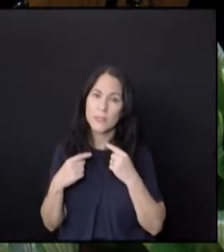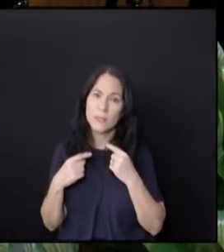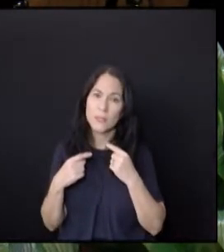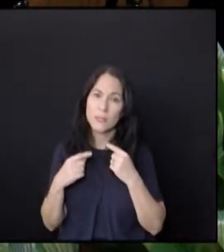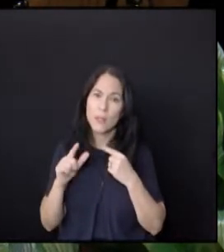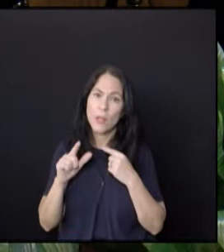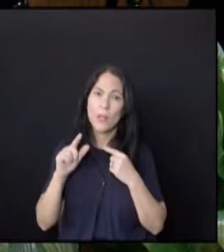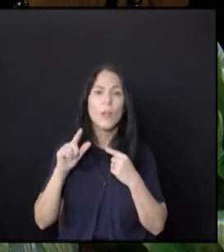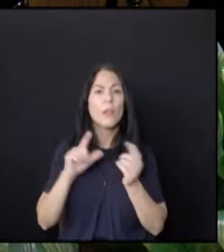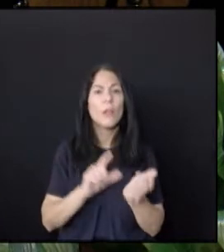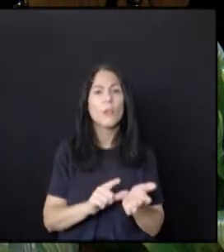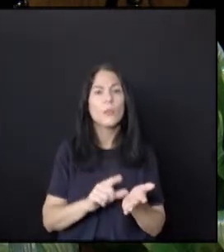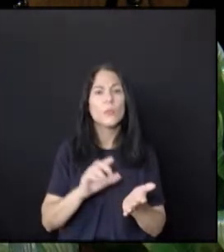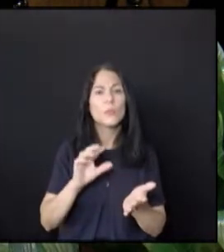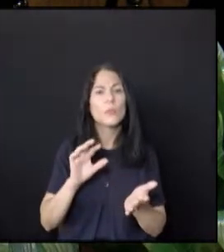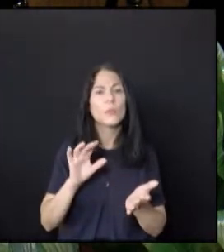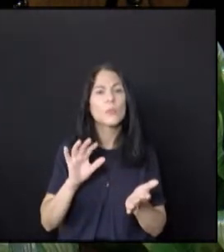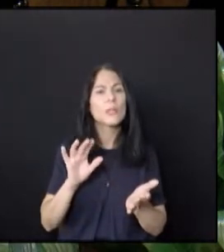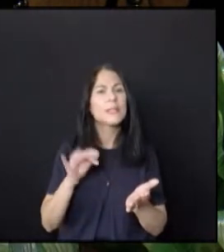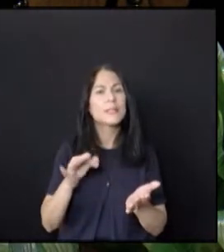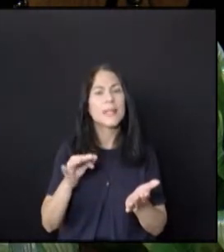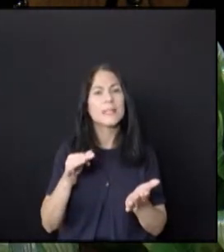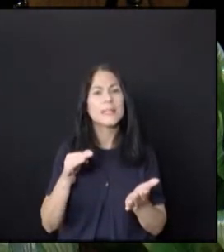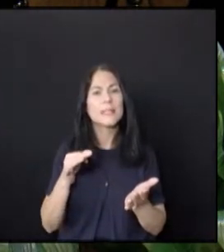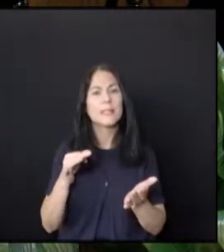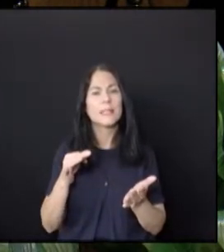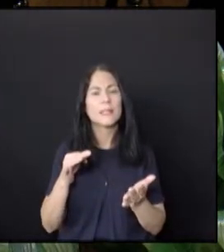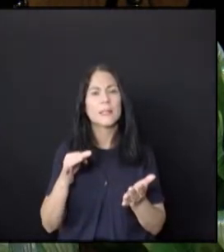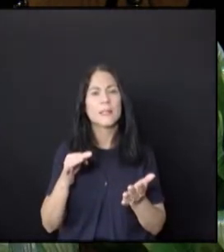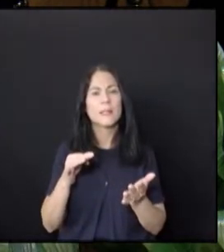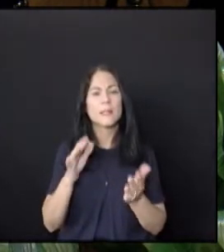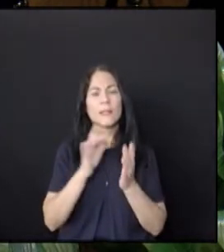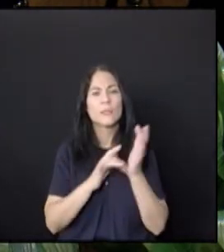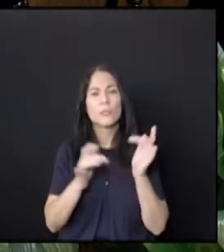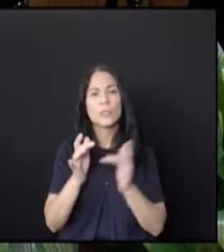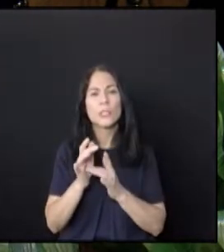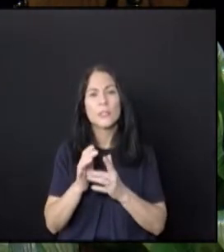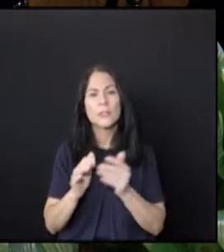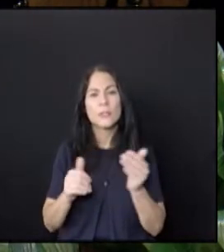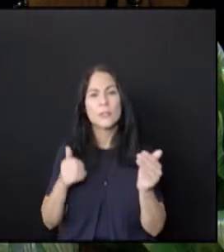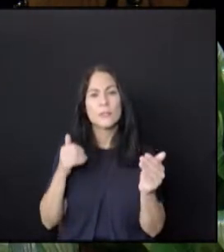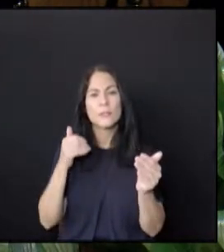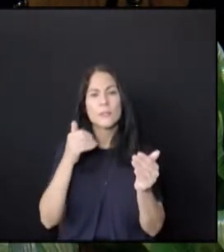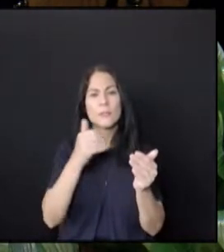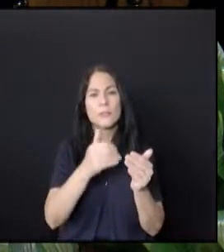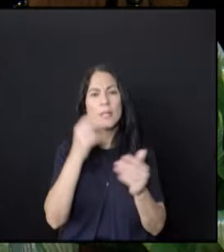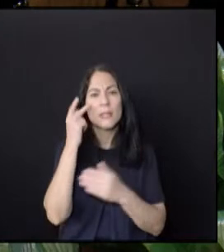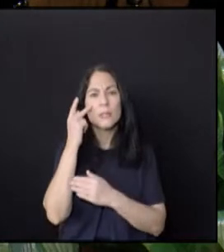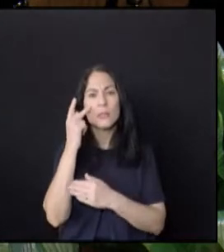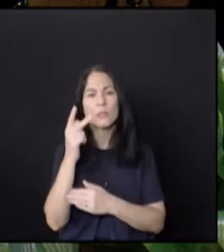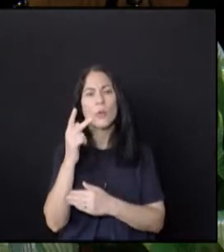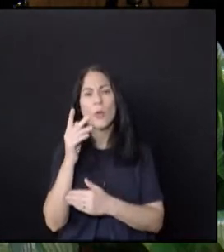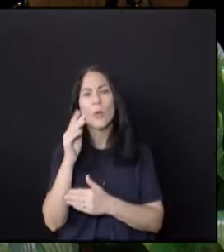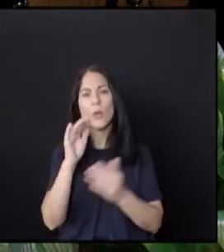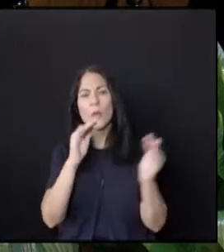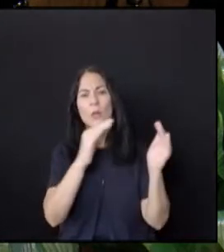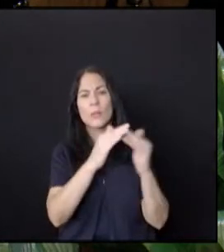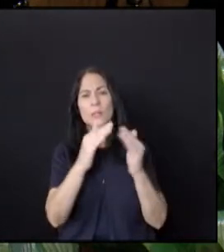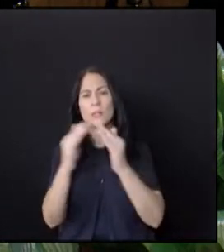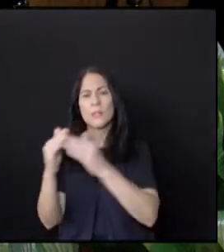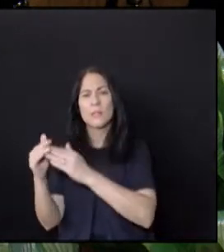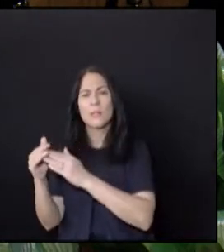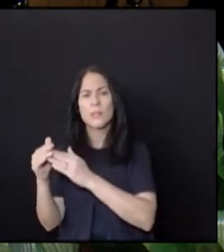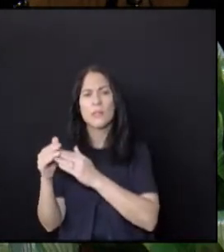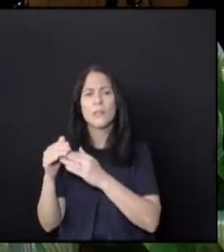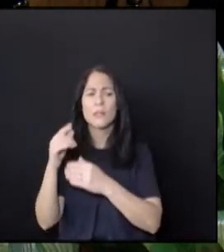Luke 19, verses 41 through 42. And when Jesus drew near and saw the city, he wept